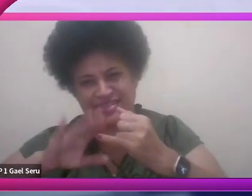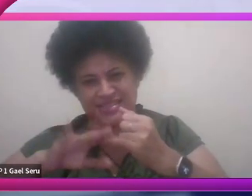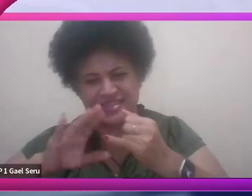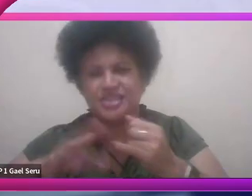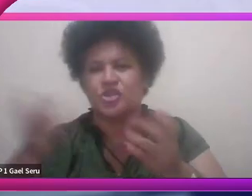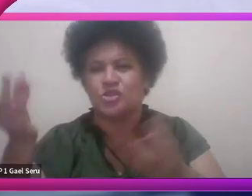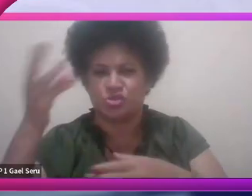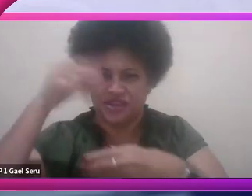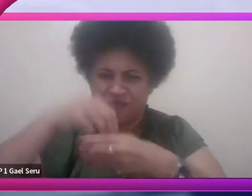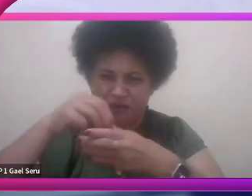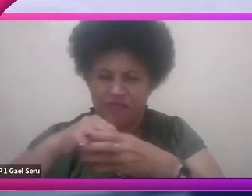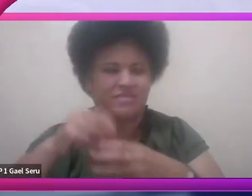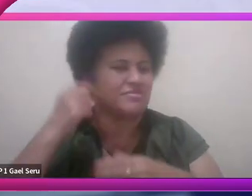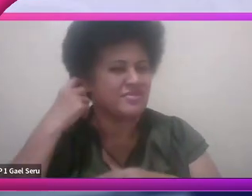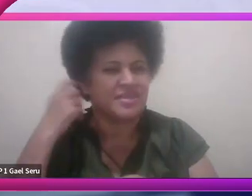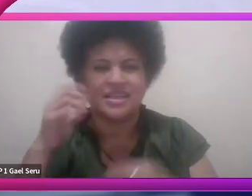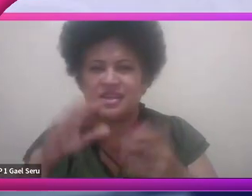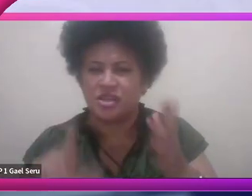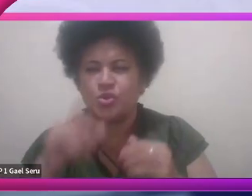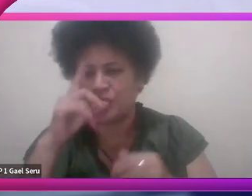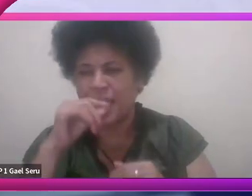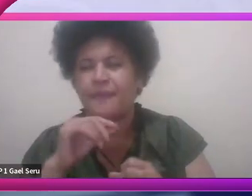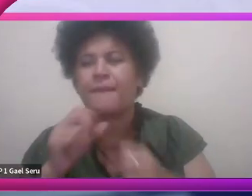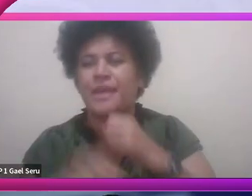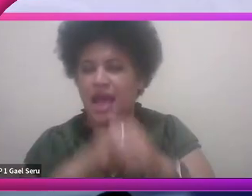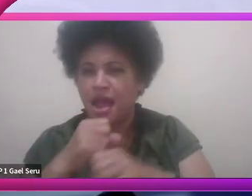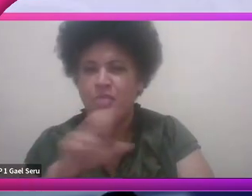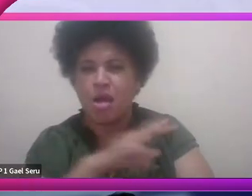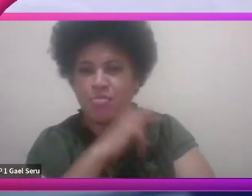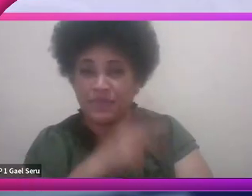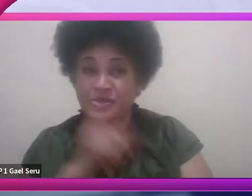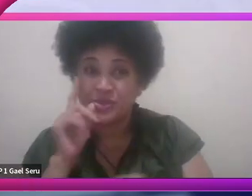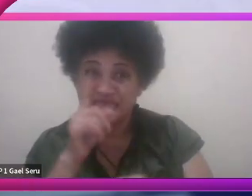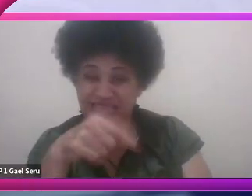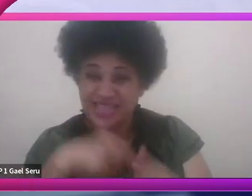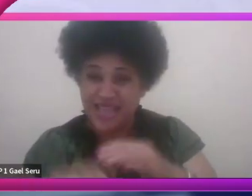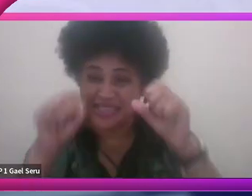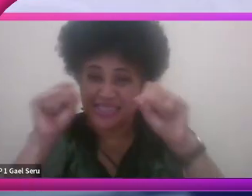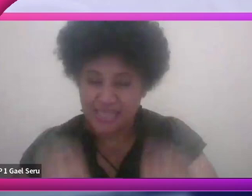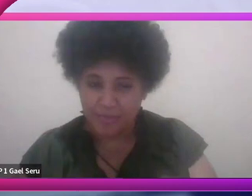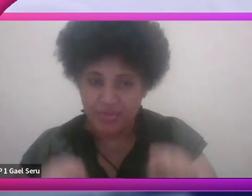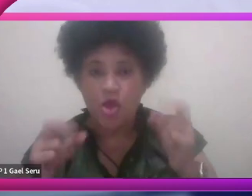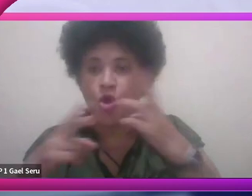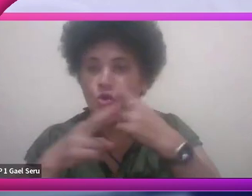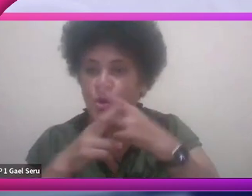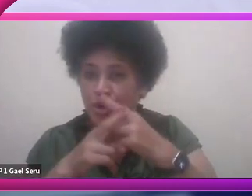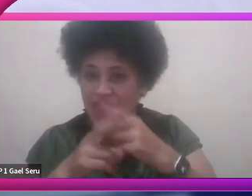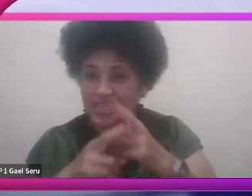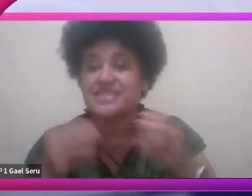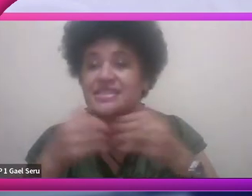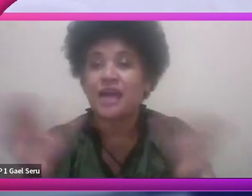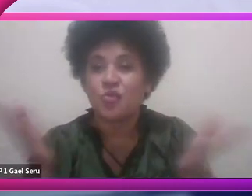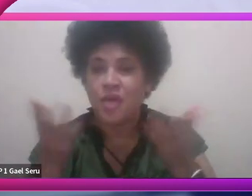But to involve with those systems, we call reproductive health system. The reproductive health system is start from the head,